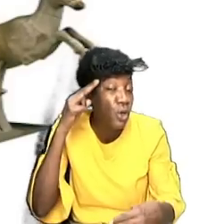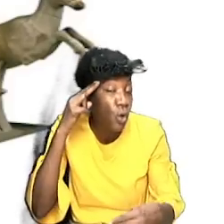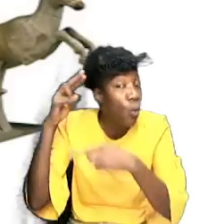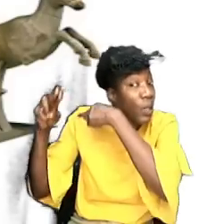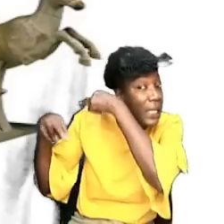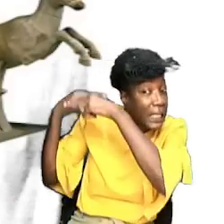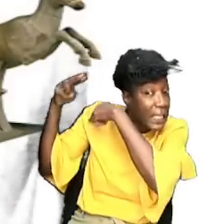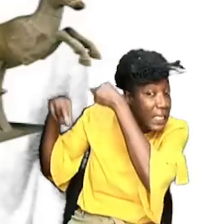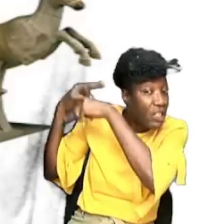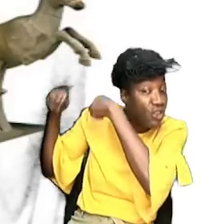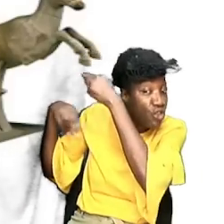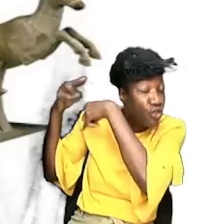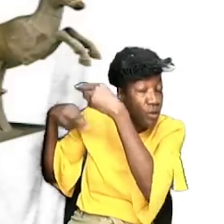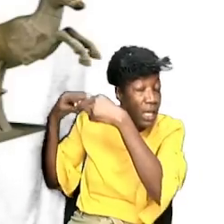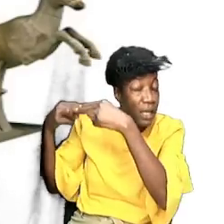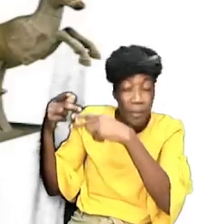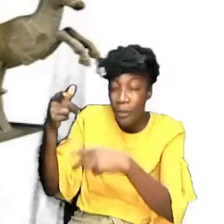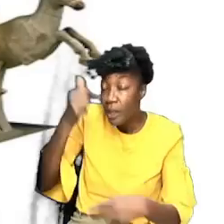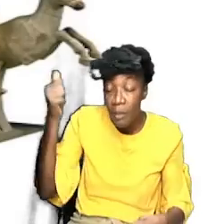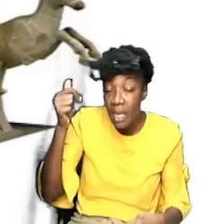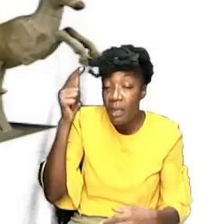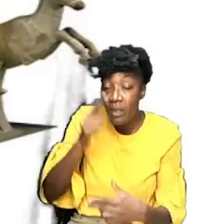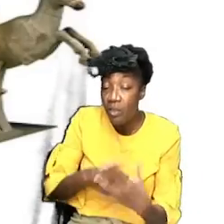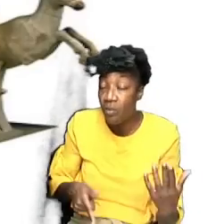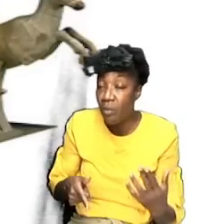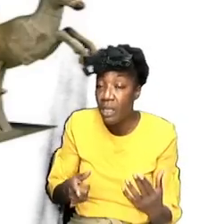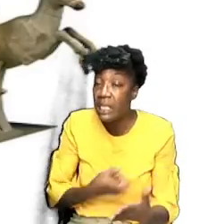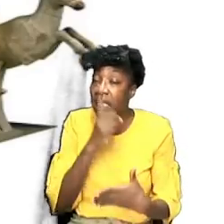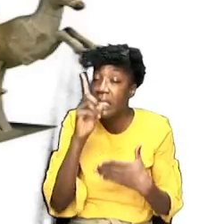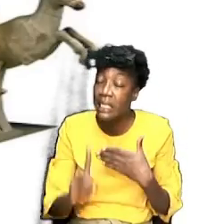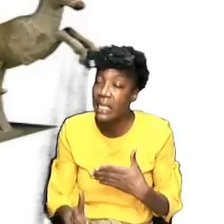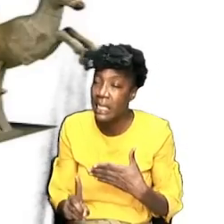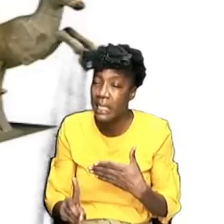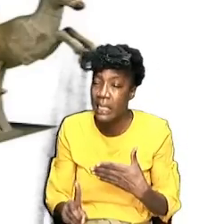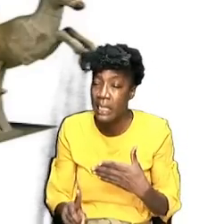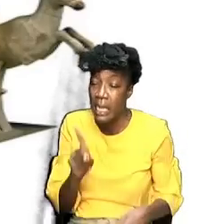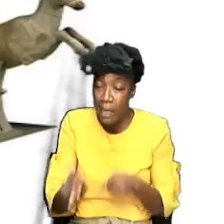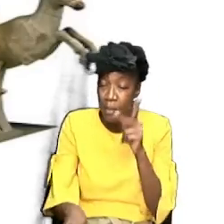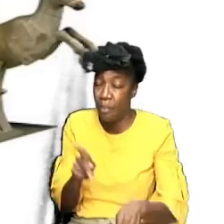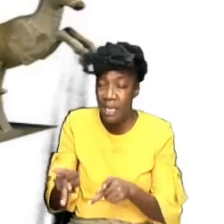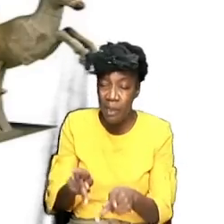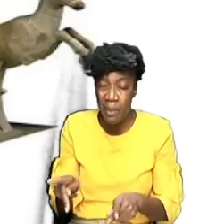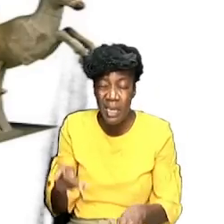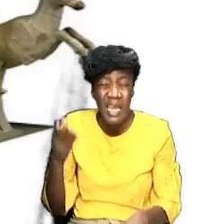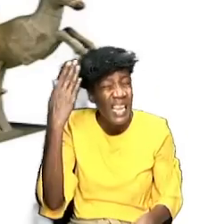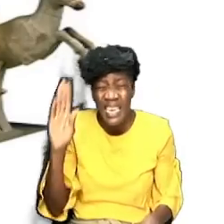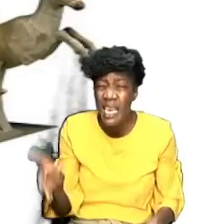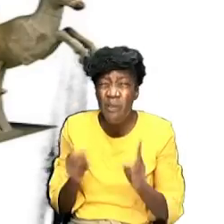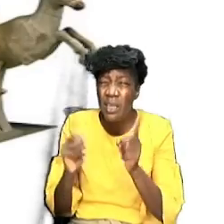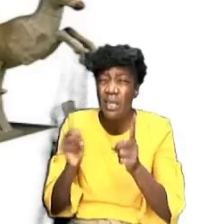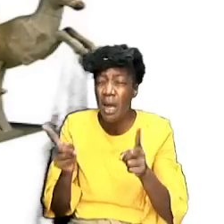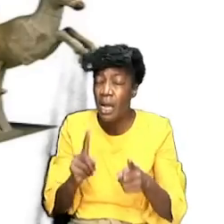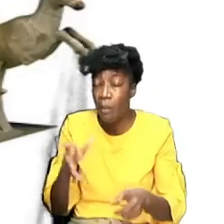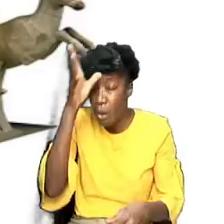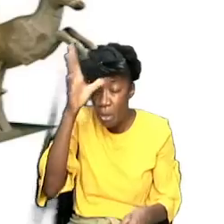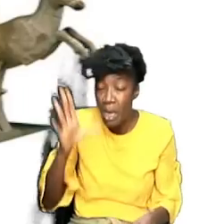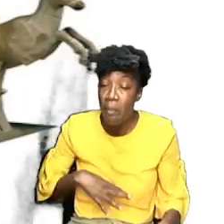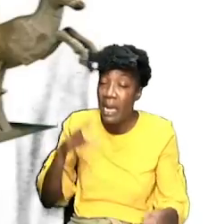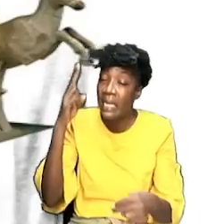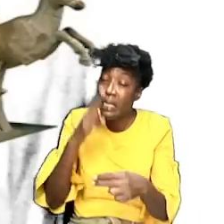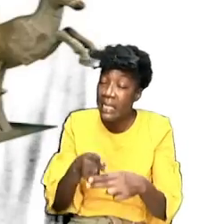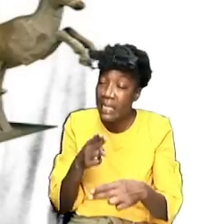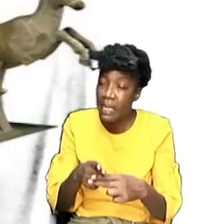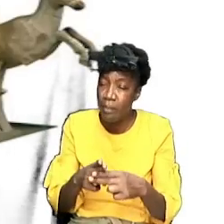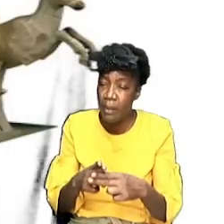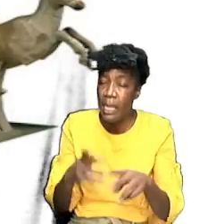it is said that because of what he did, people specifically did not mention that man's name, because his aim of burning on the